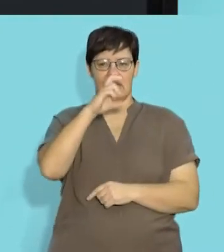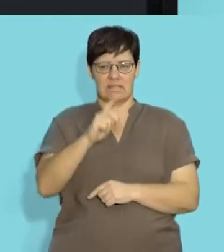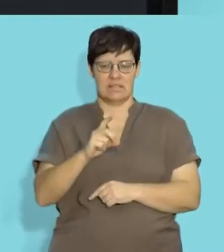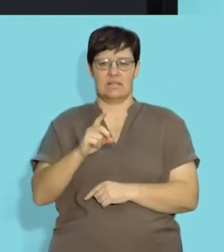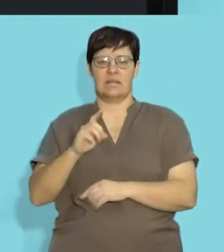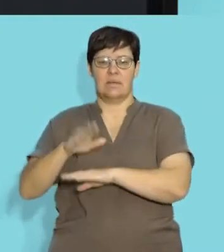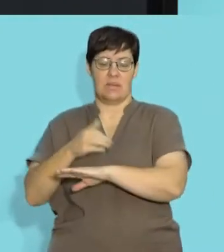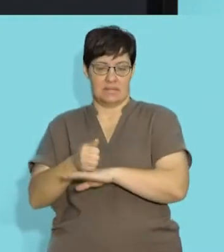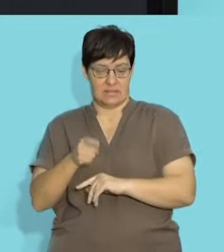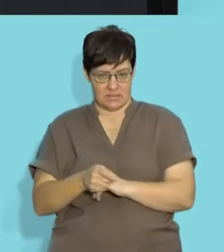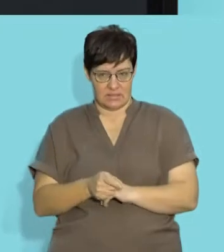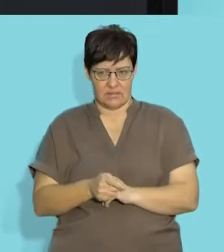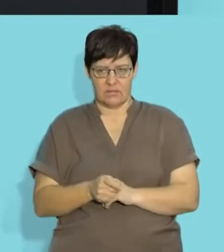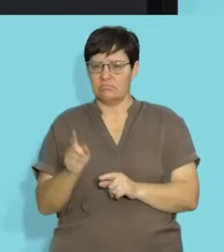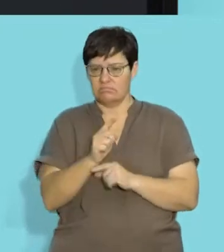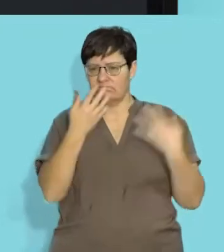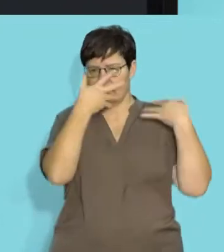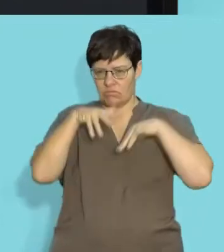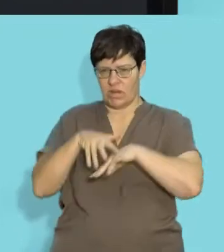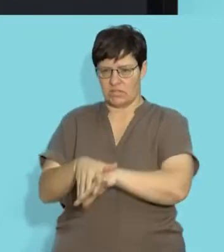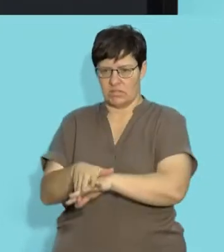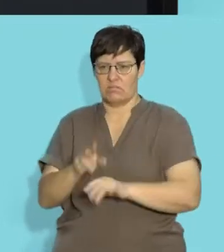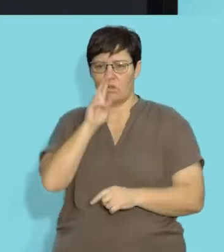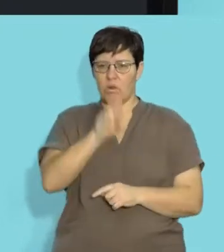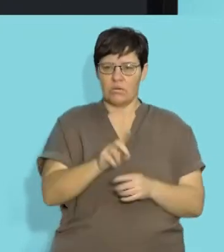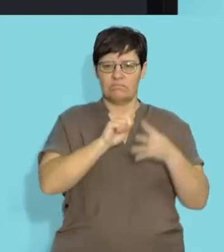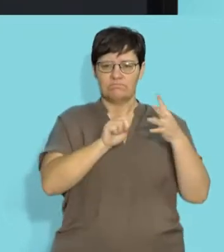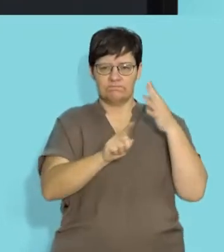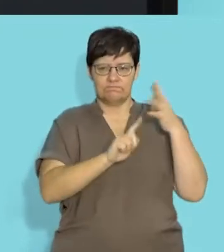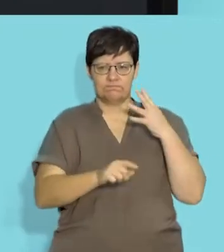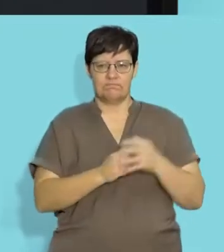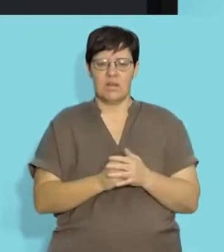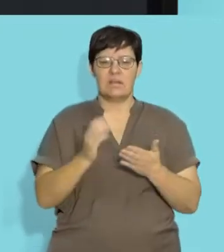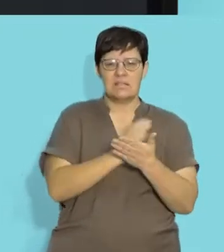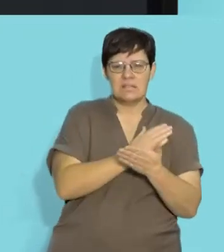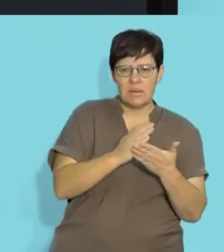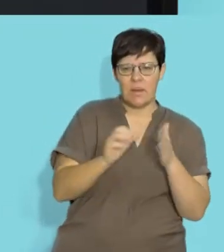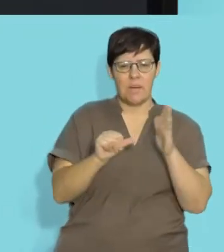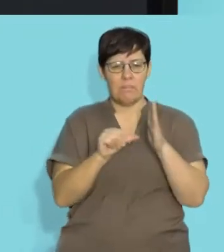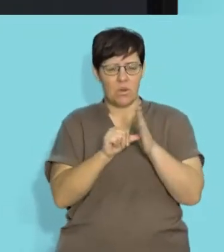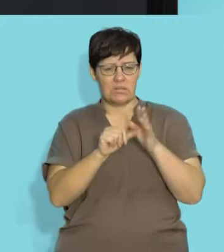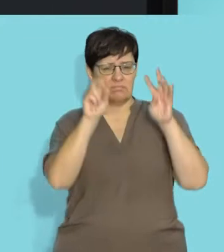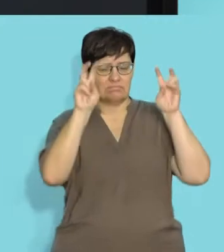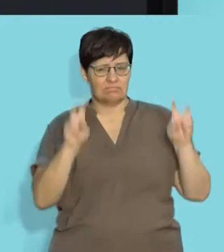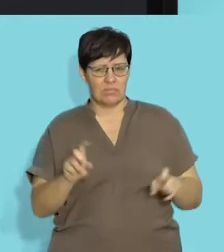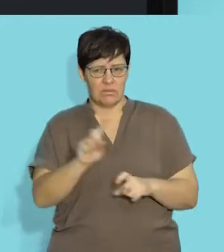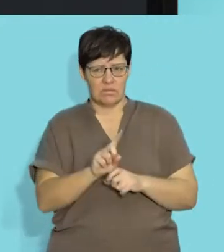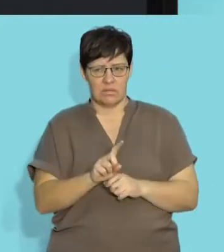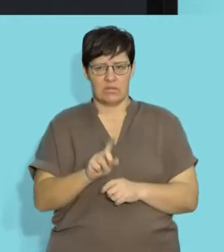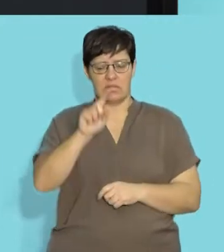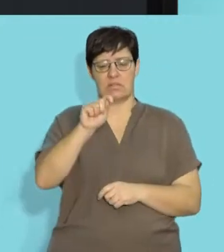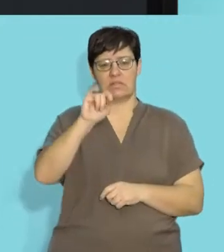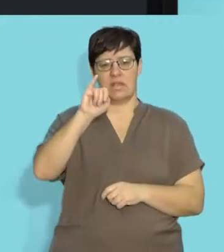in the context of, reactions. We'll look at also, some of the very important aspects of a